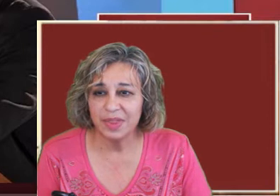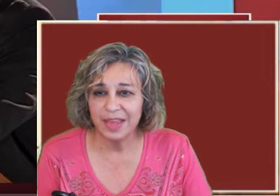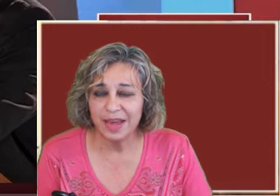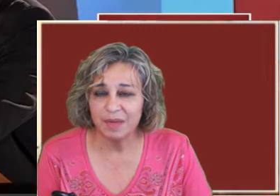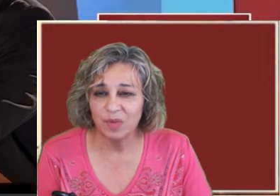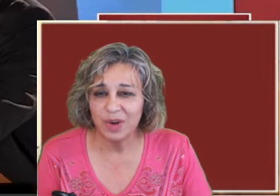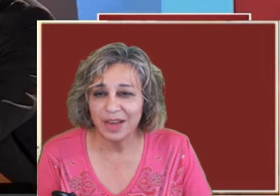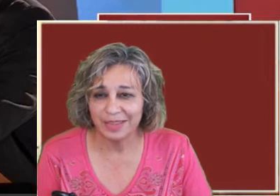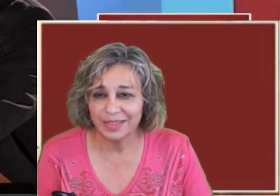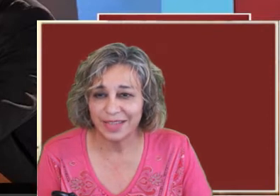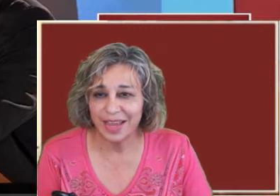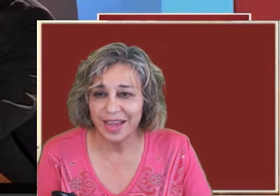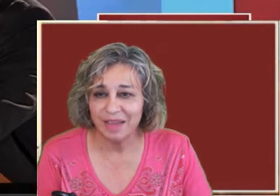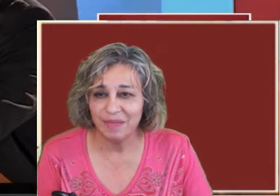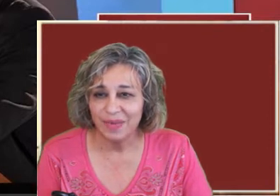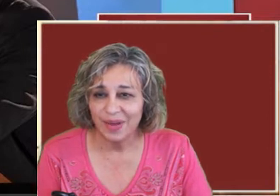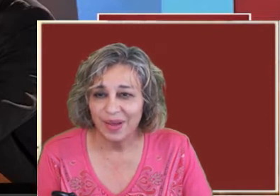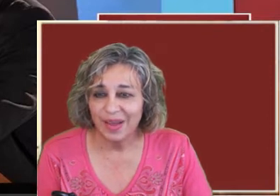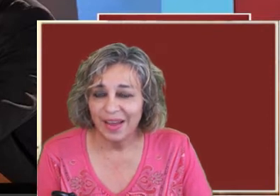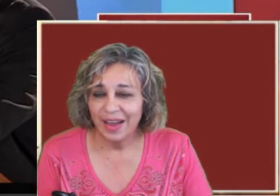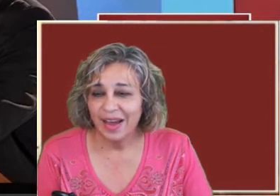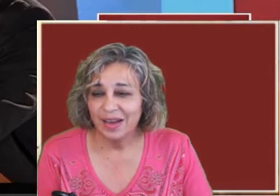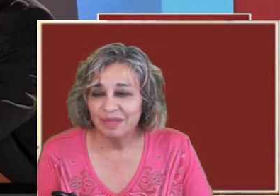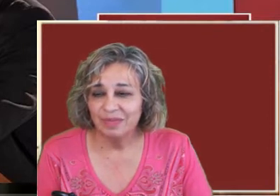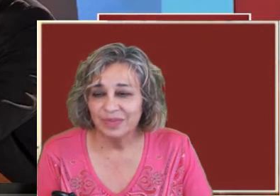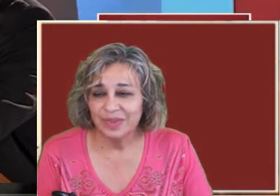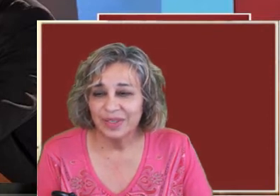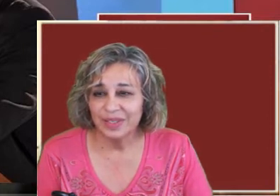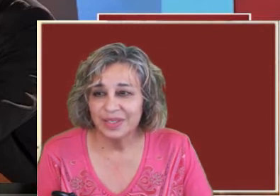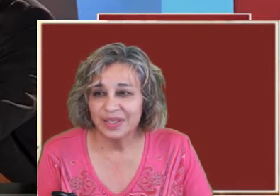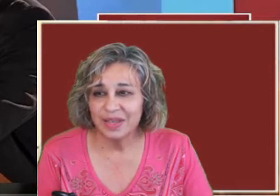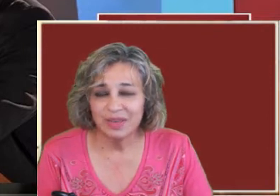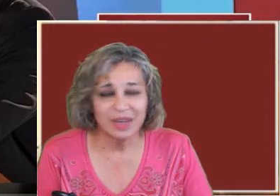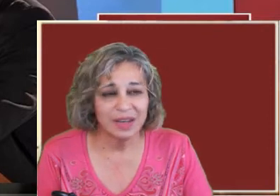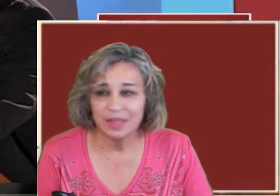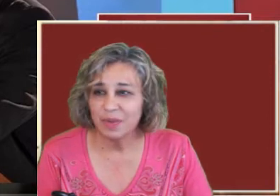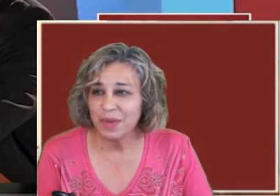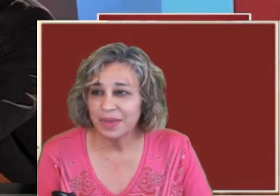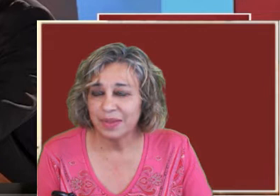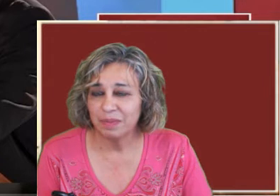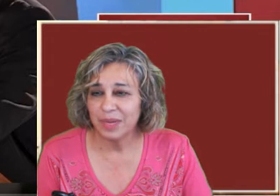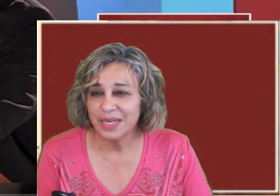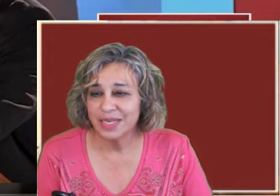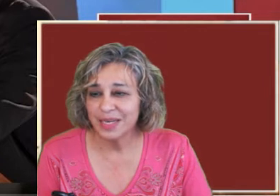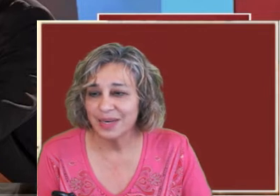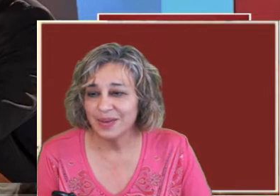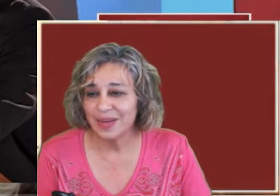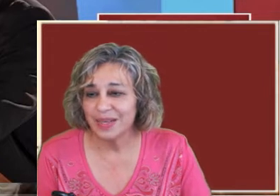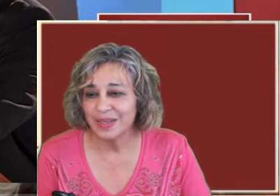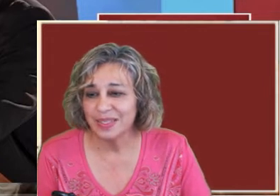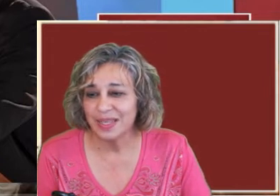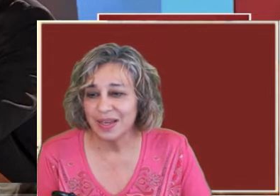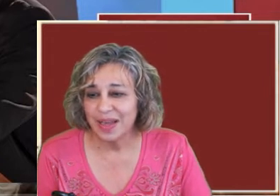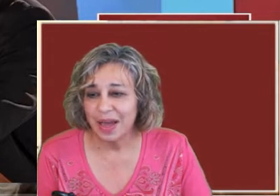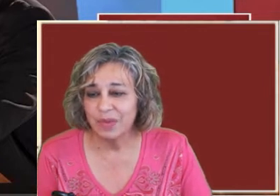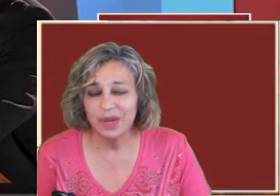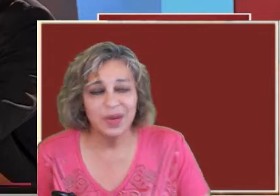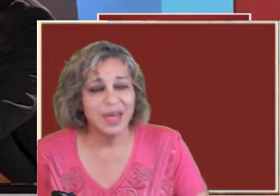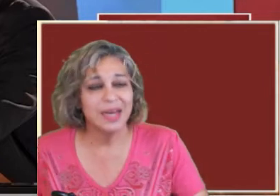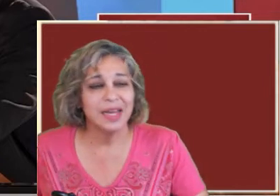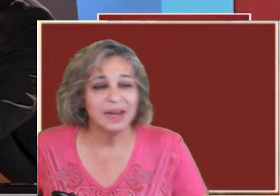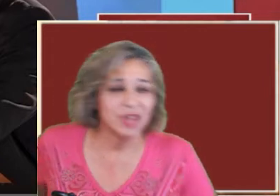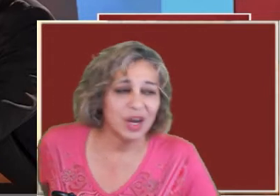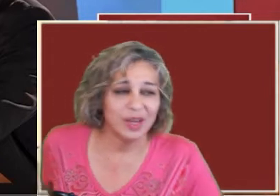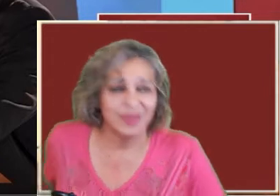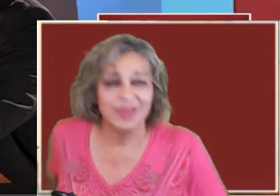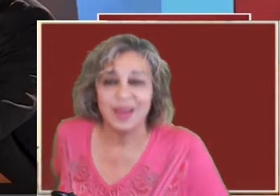with them. We're not the same. Because they were talking something about the budget. Okay, so let's see. I'm going to go ahead and